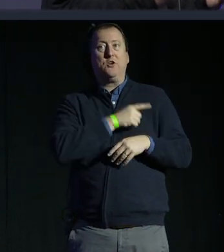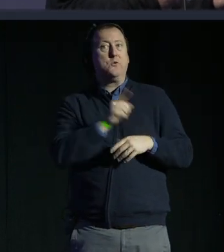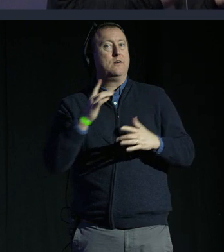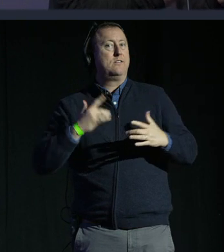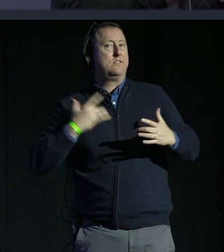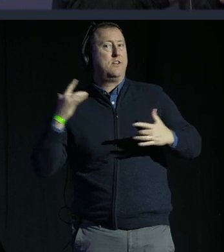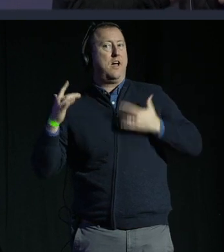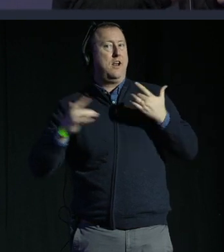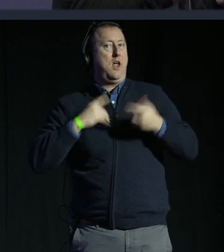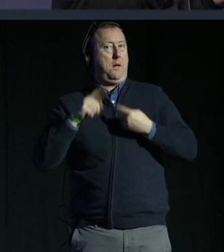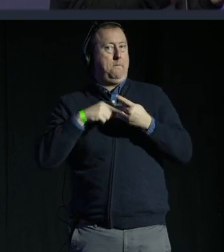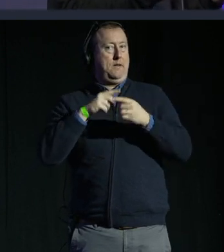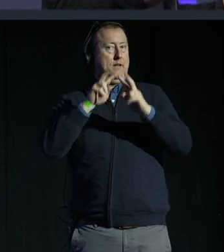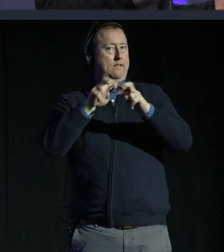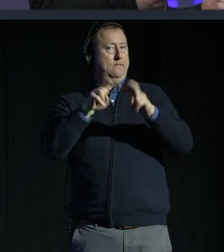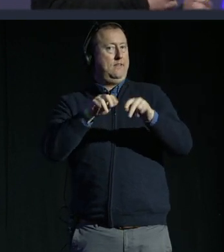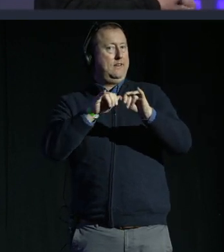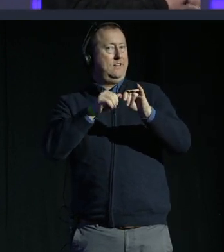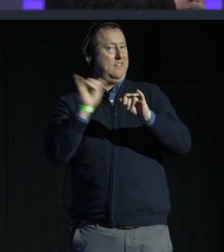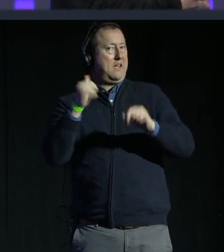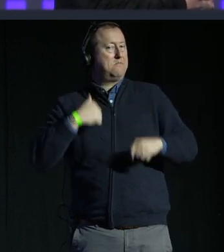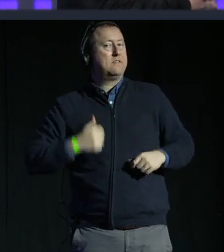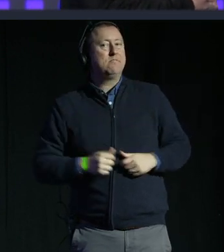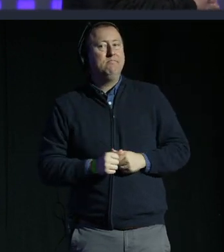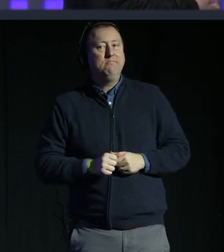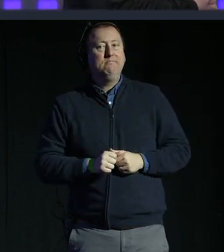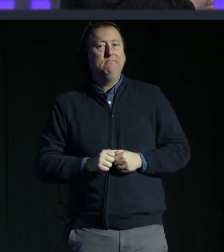future for analytics engineering as I am.